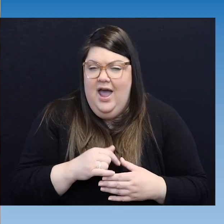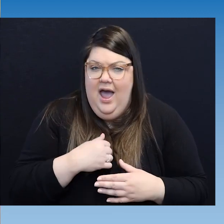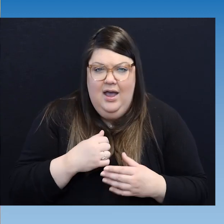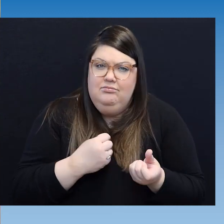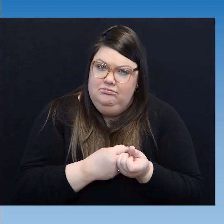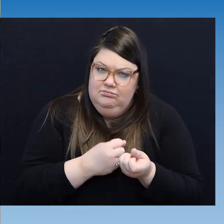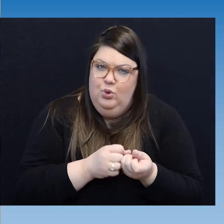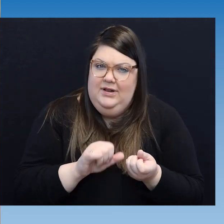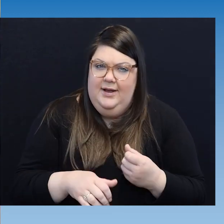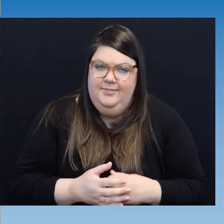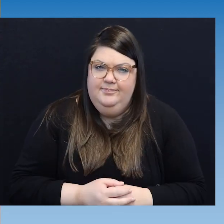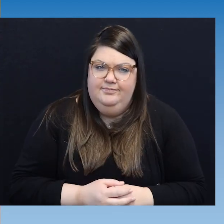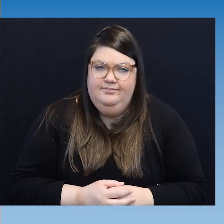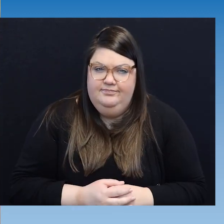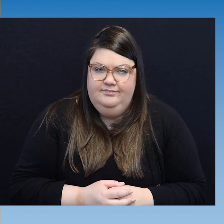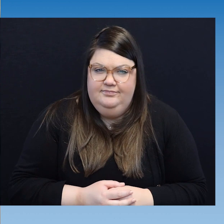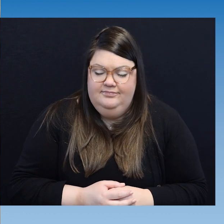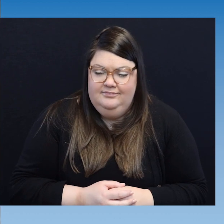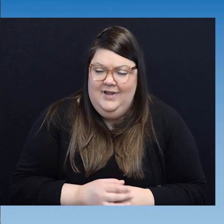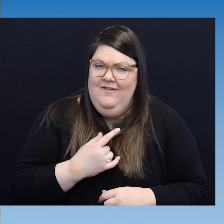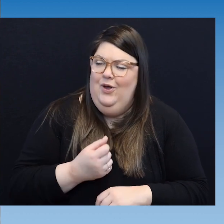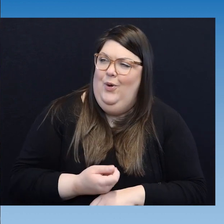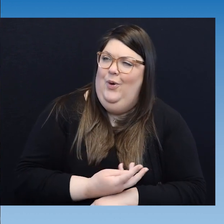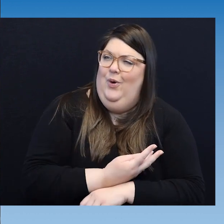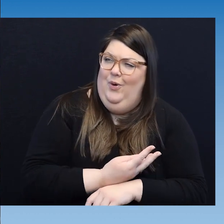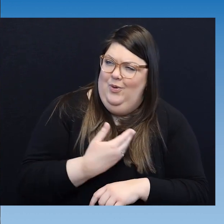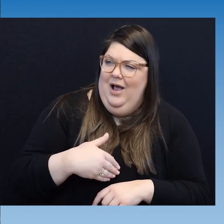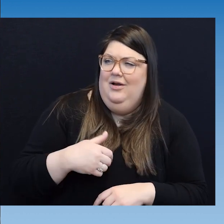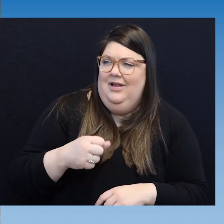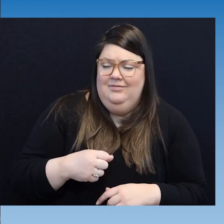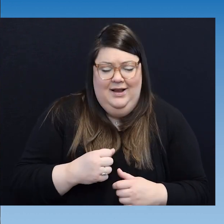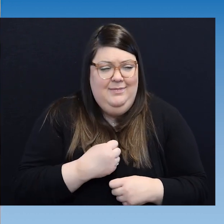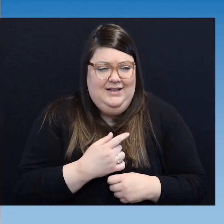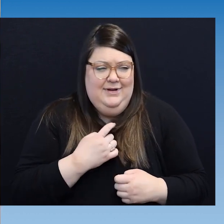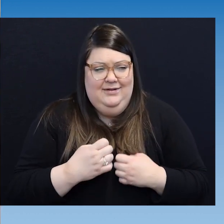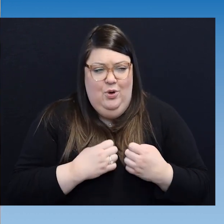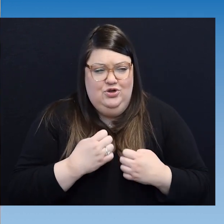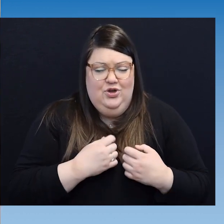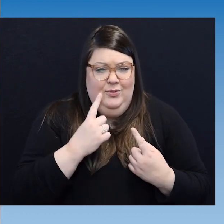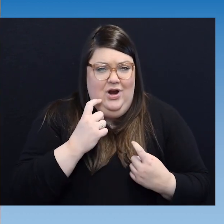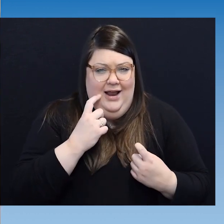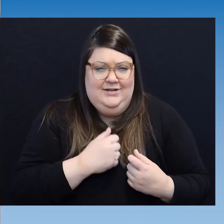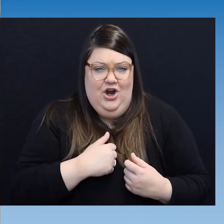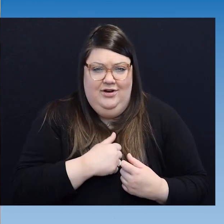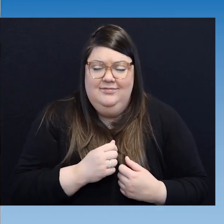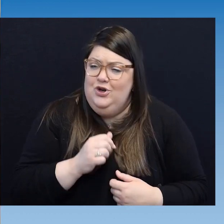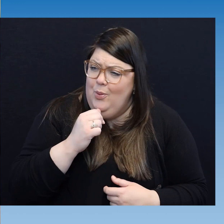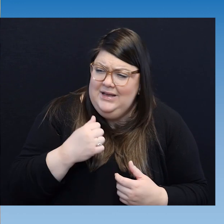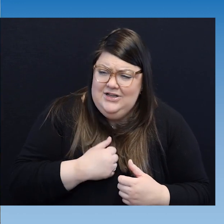for it. You know, I'm all for it. That gives me goosebumps. Yeah, it makes me cry. I'm sorry. Don't be